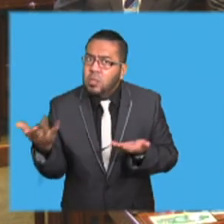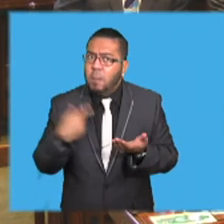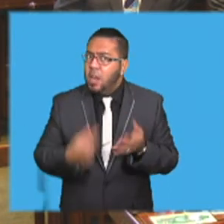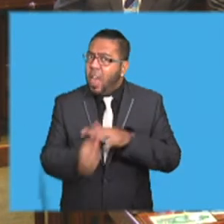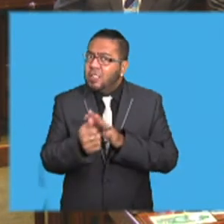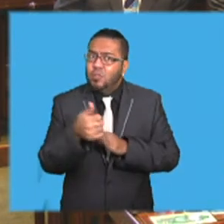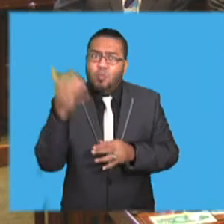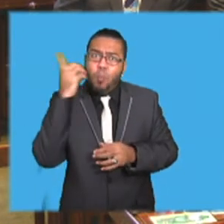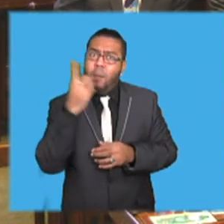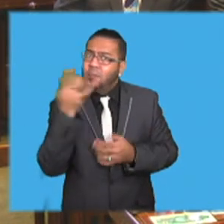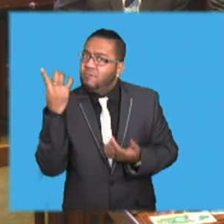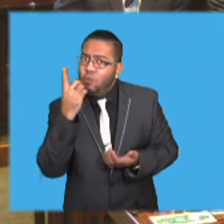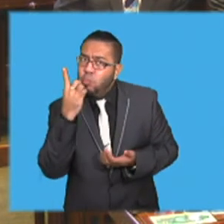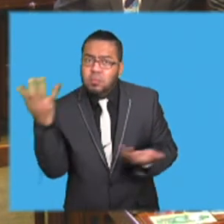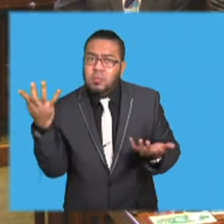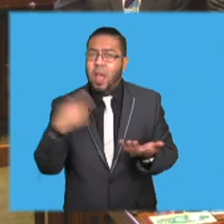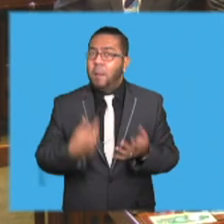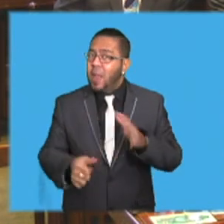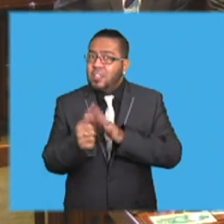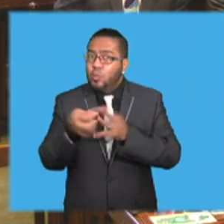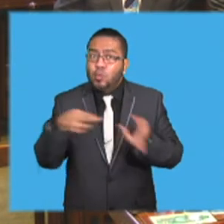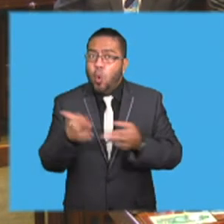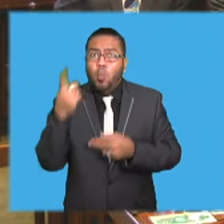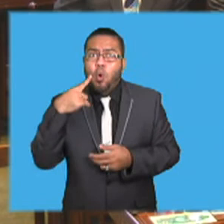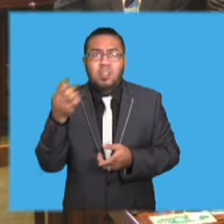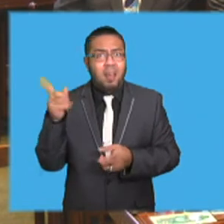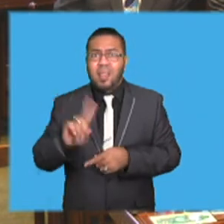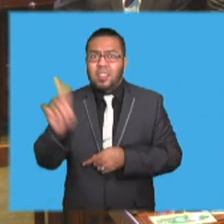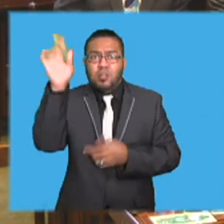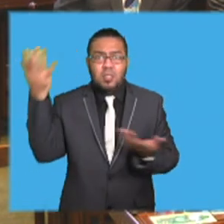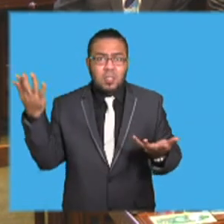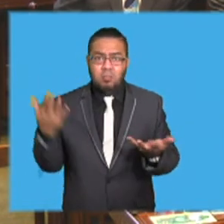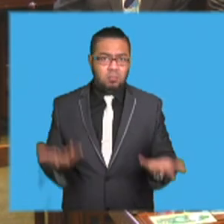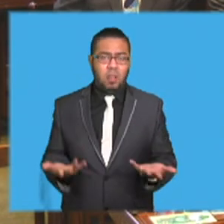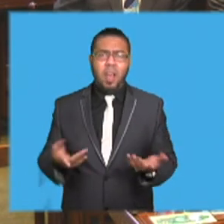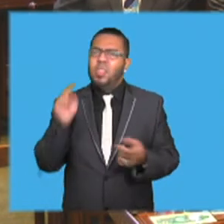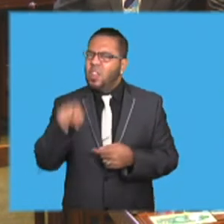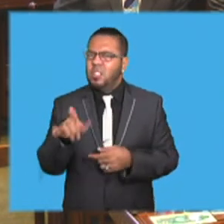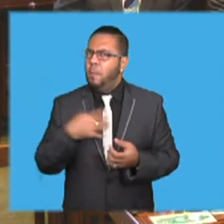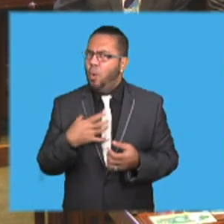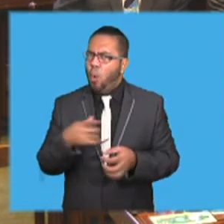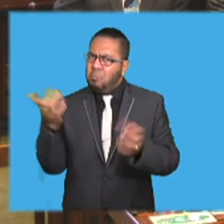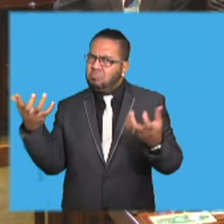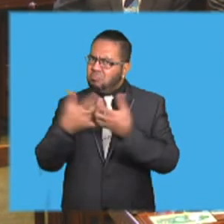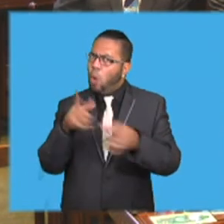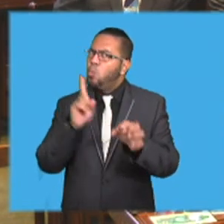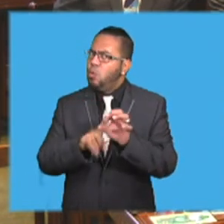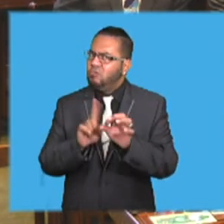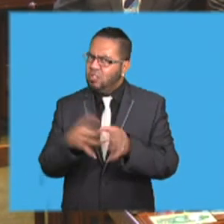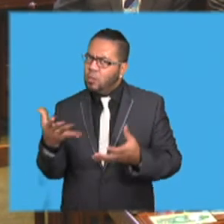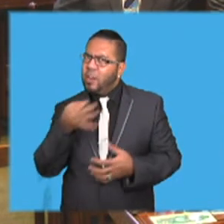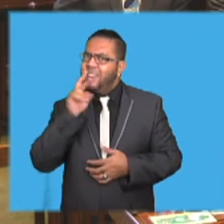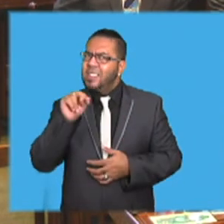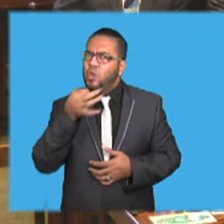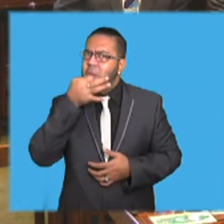mobile telephones? How many people have access to road, water, electricity? These are more pertinent questions that need to be asked, Madam Speaker,